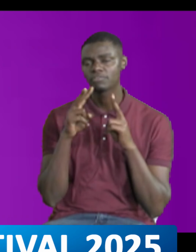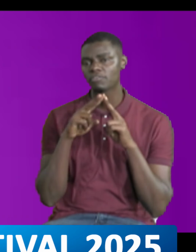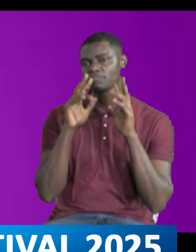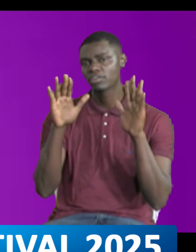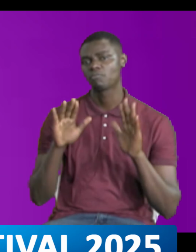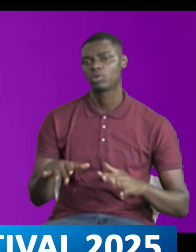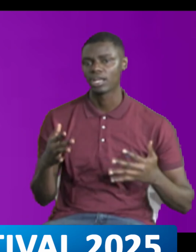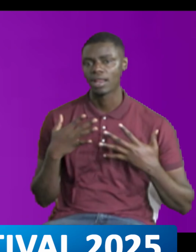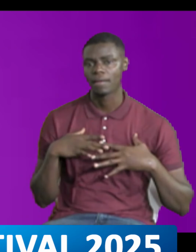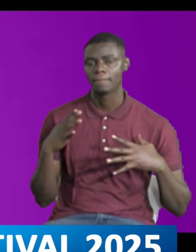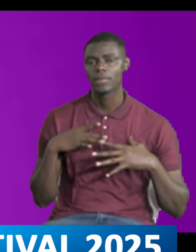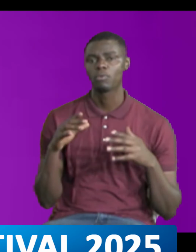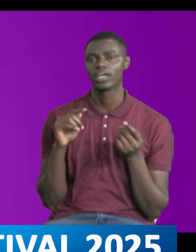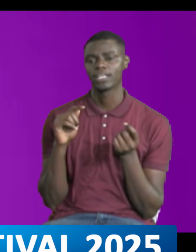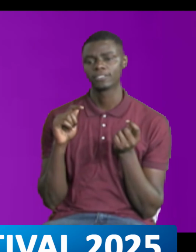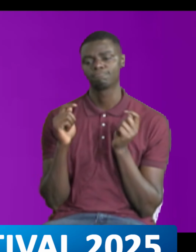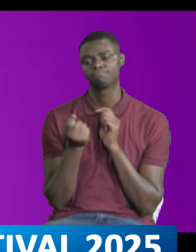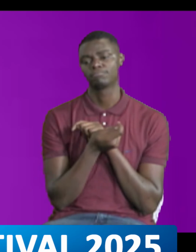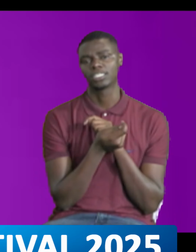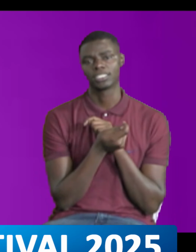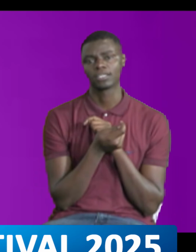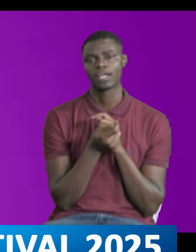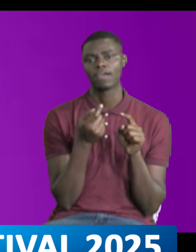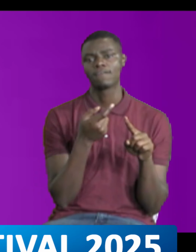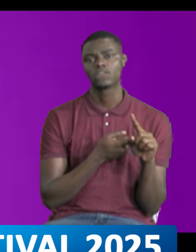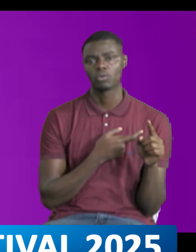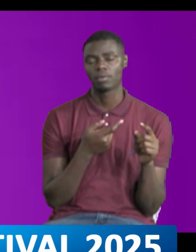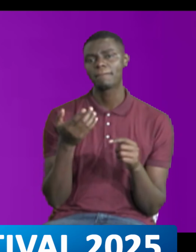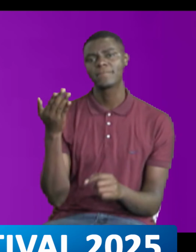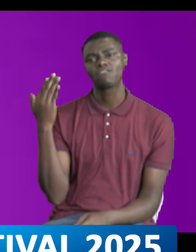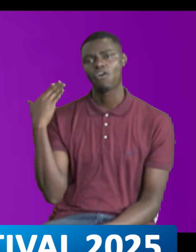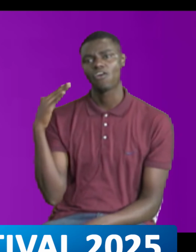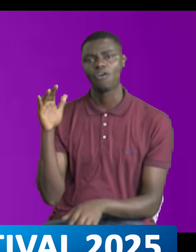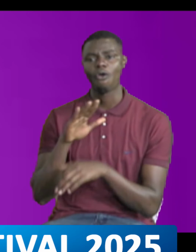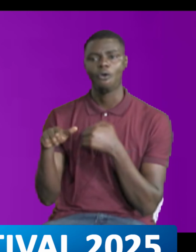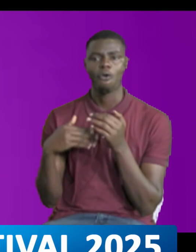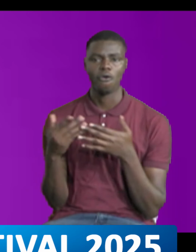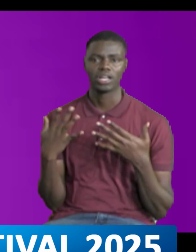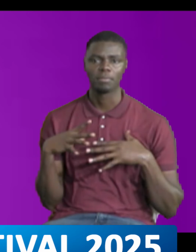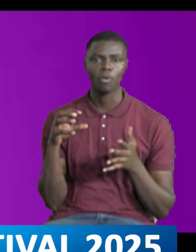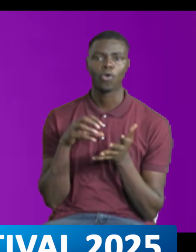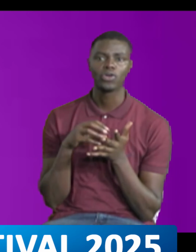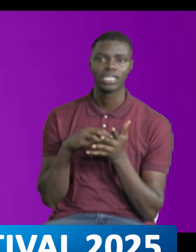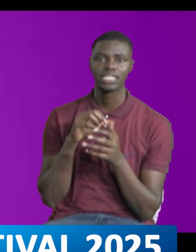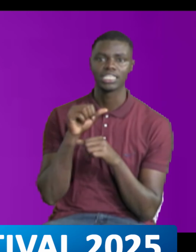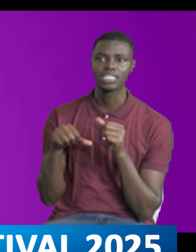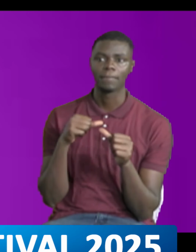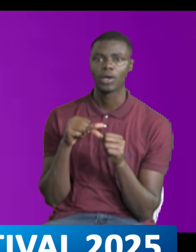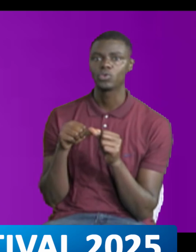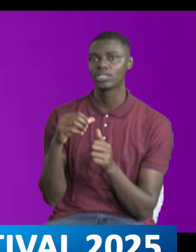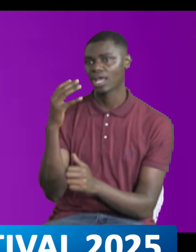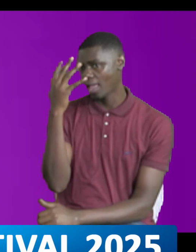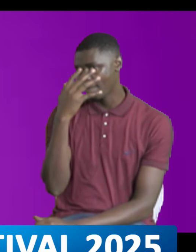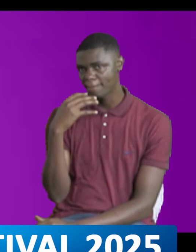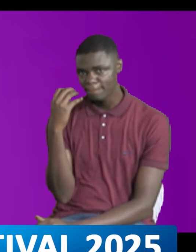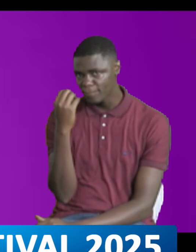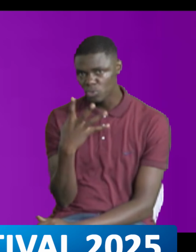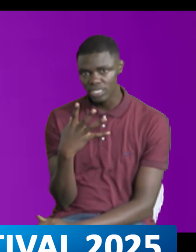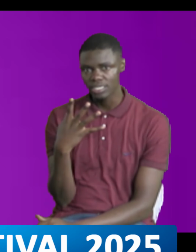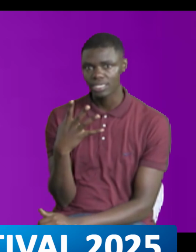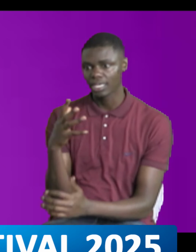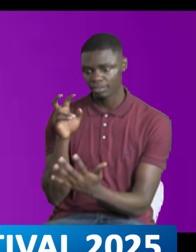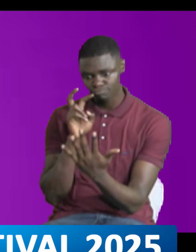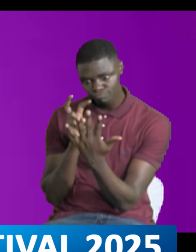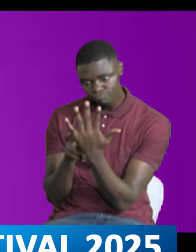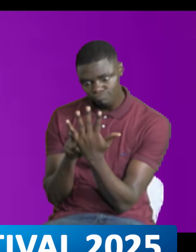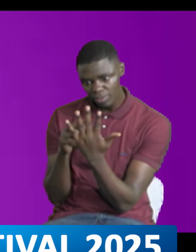and people are really shifting away from because initially everybody content was consumed based off of how it